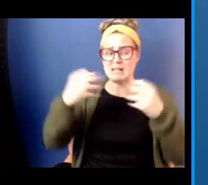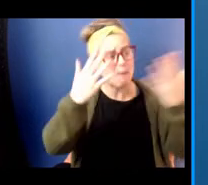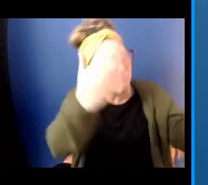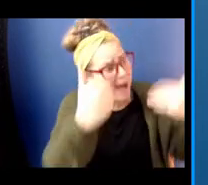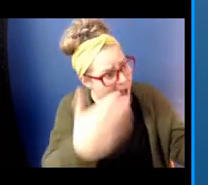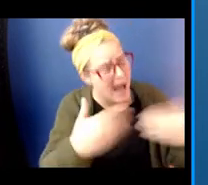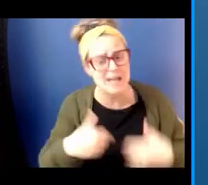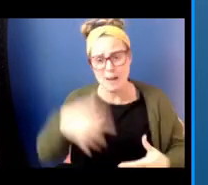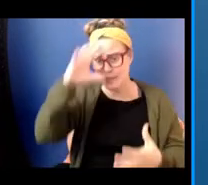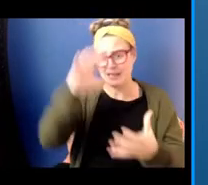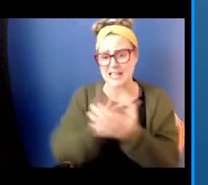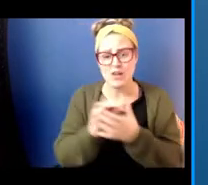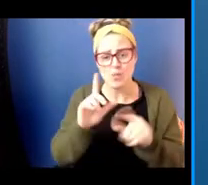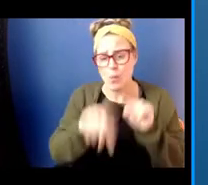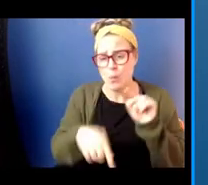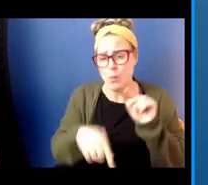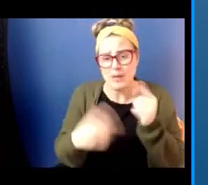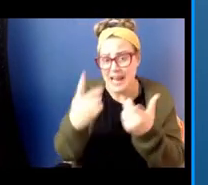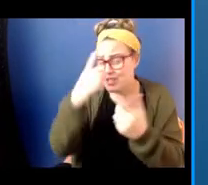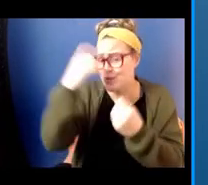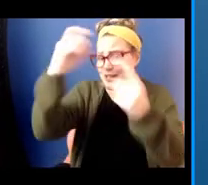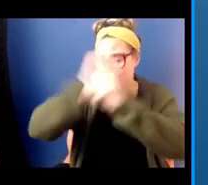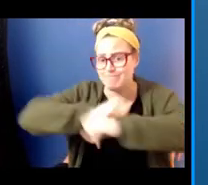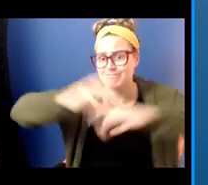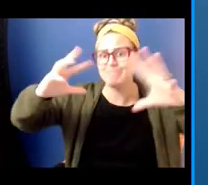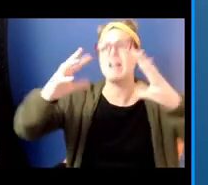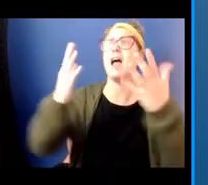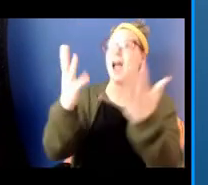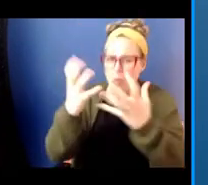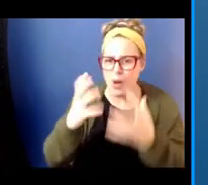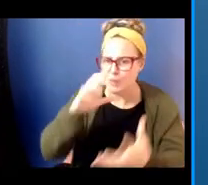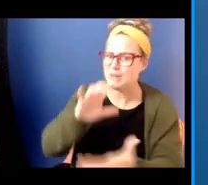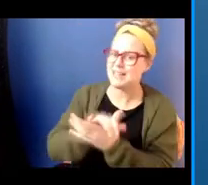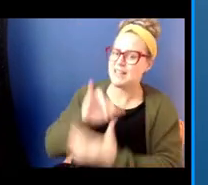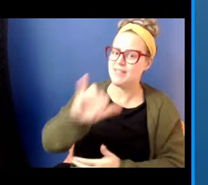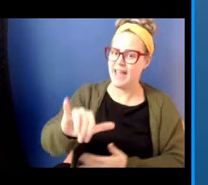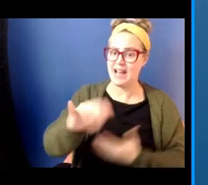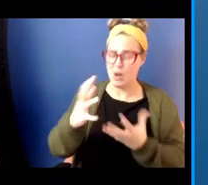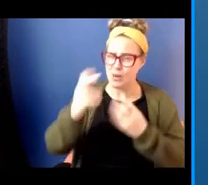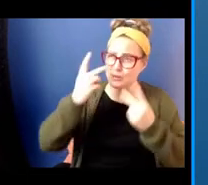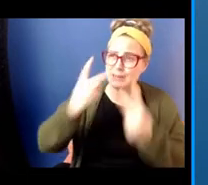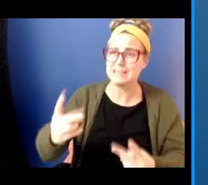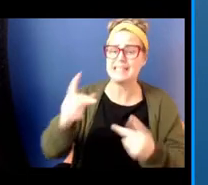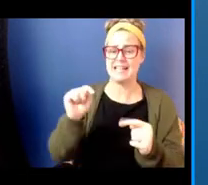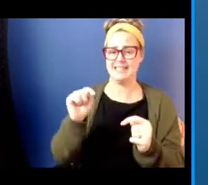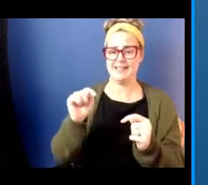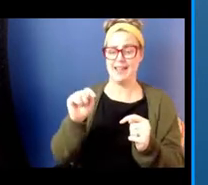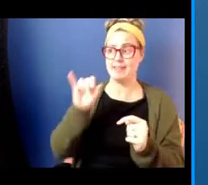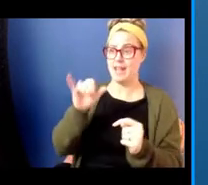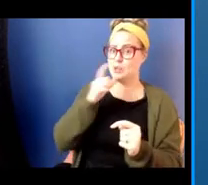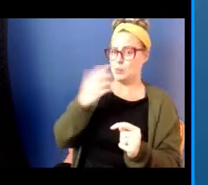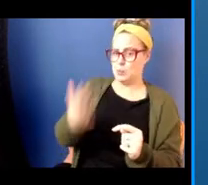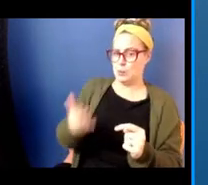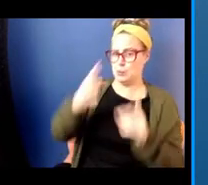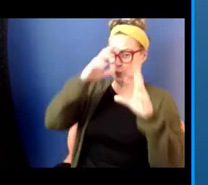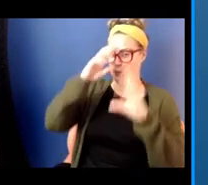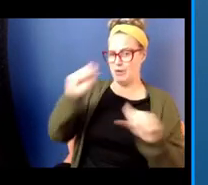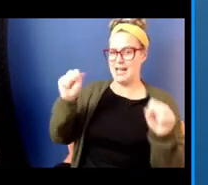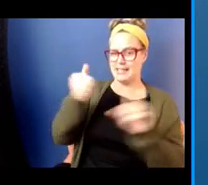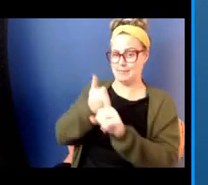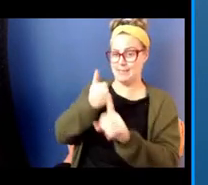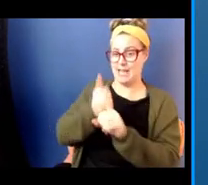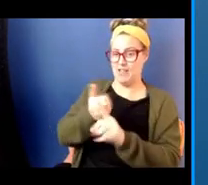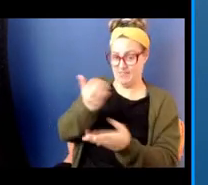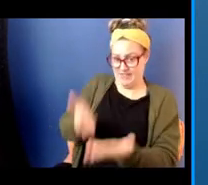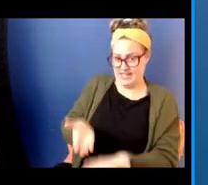that's who Joe Biden is so folks I want to say to all of you who